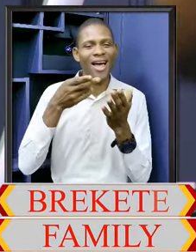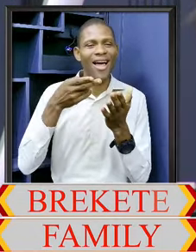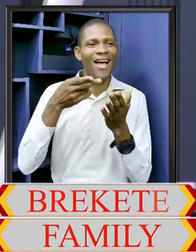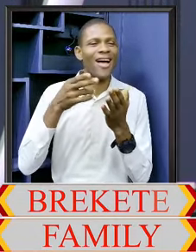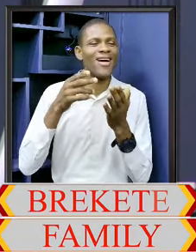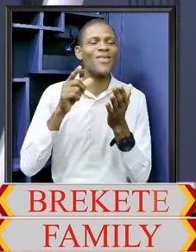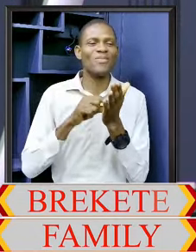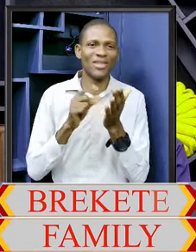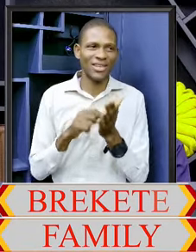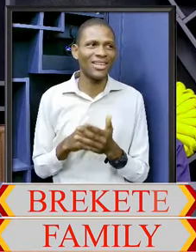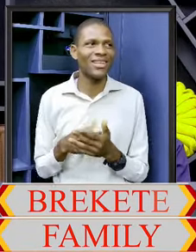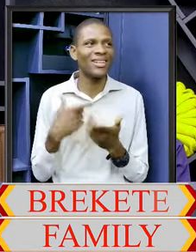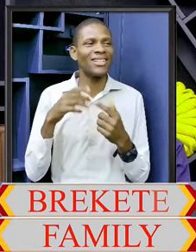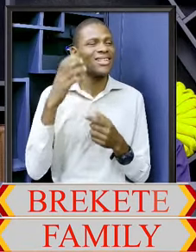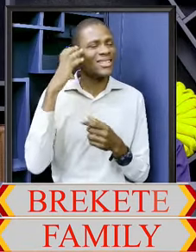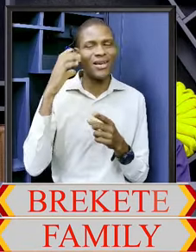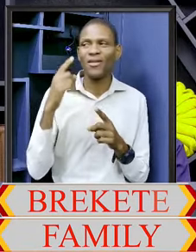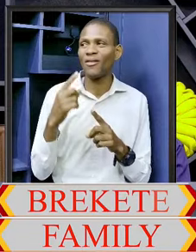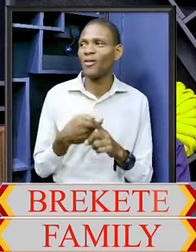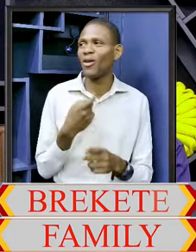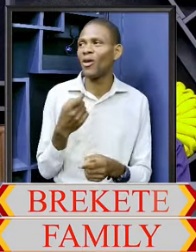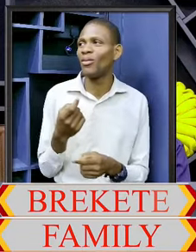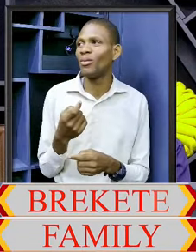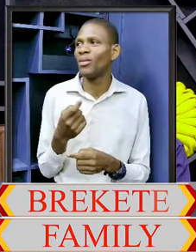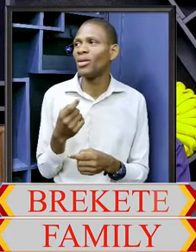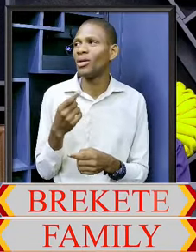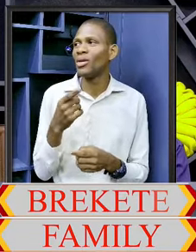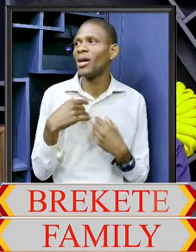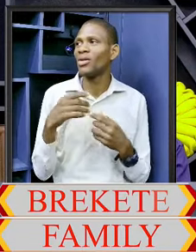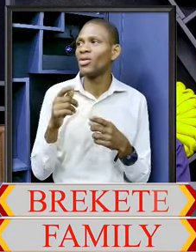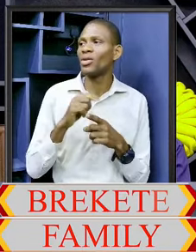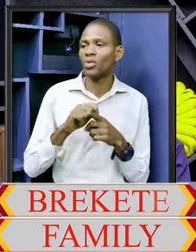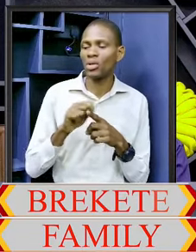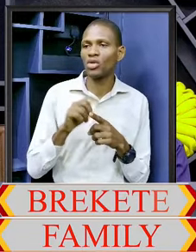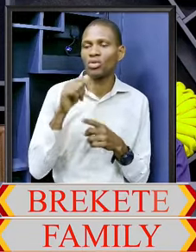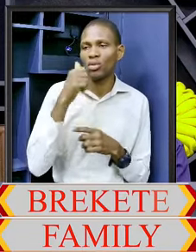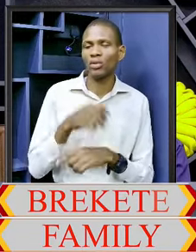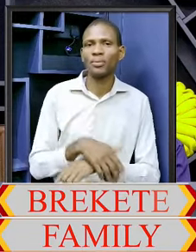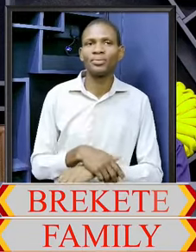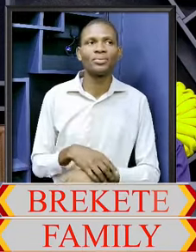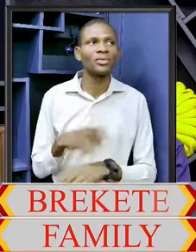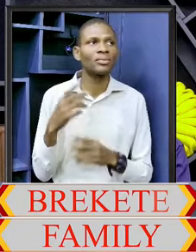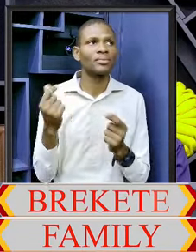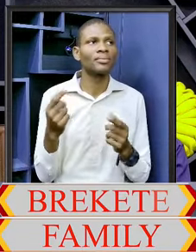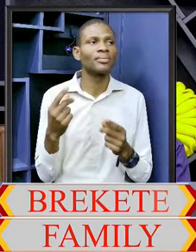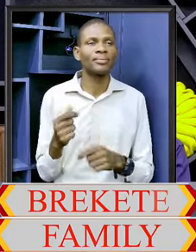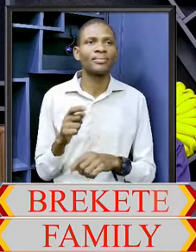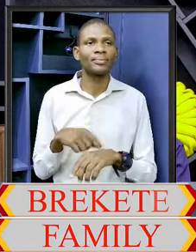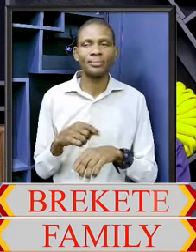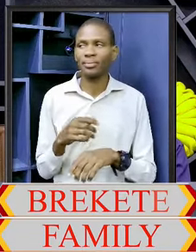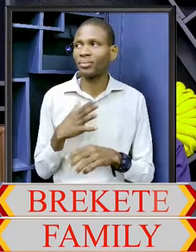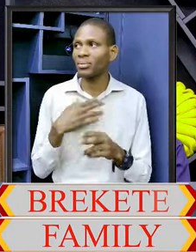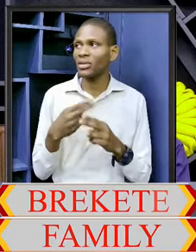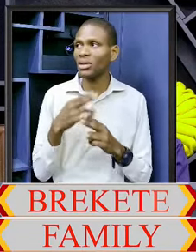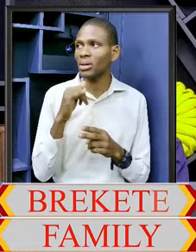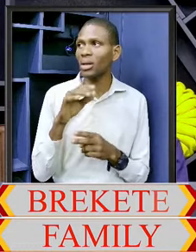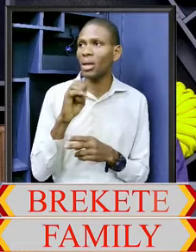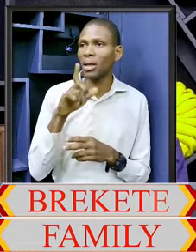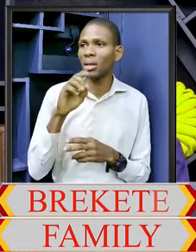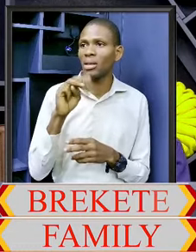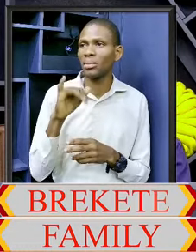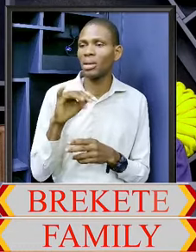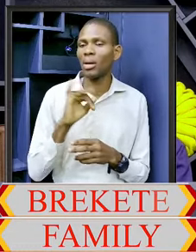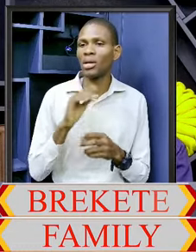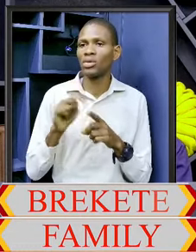page. Make we hear from you get training tomorrow. Yes, consultant. Quickly, yes. Okay, my name is Nailemi.